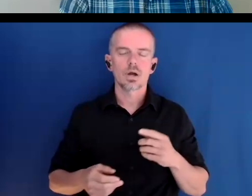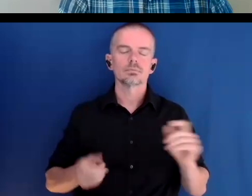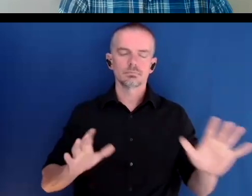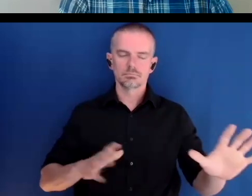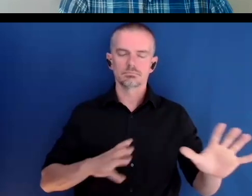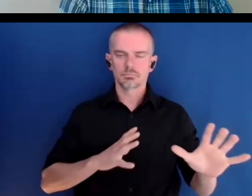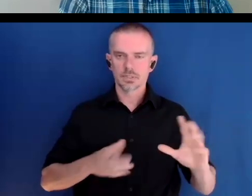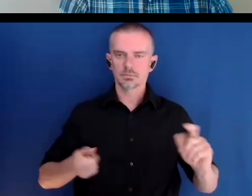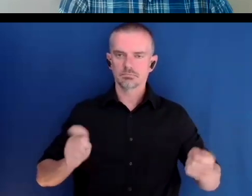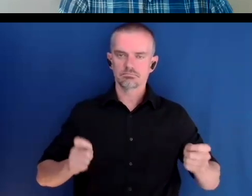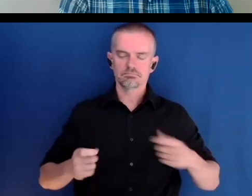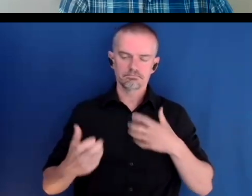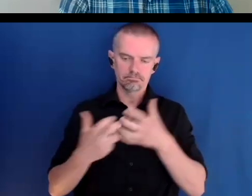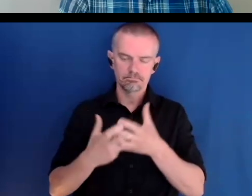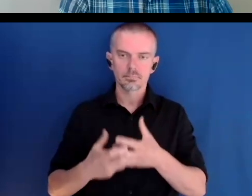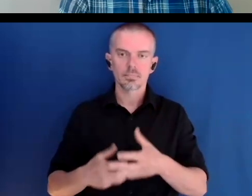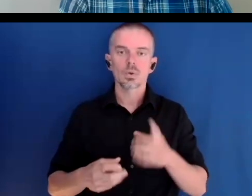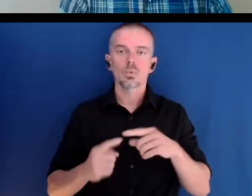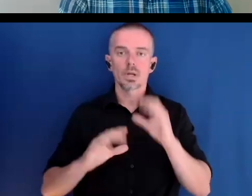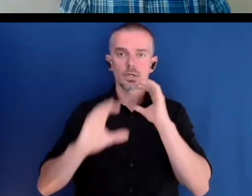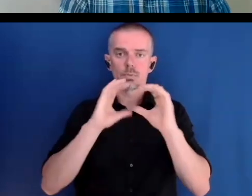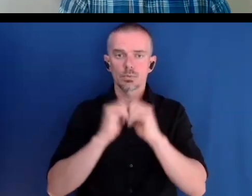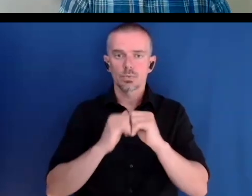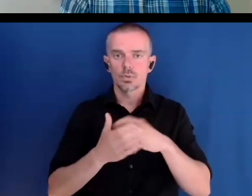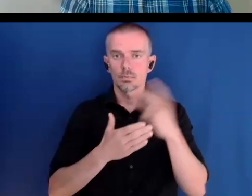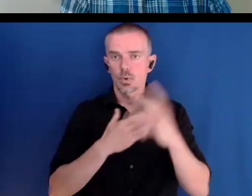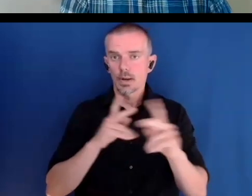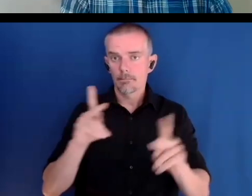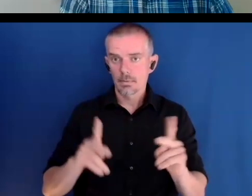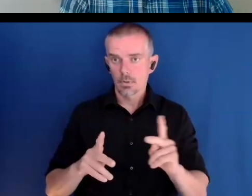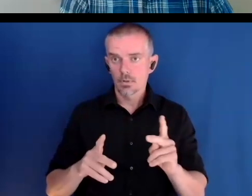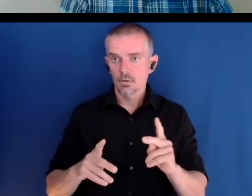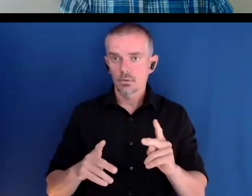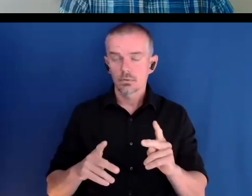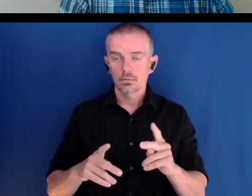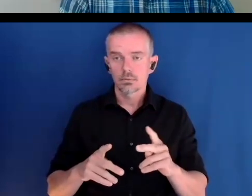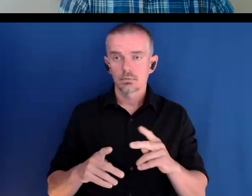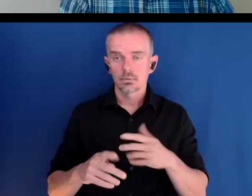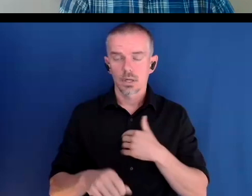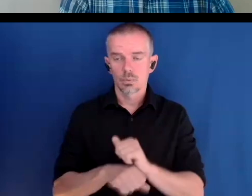in my communications with the program people that I'm working on for this,